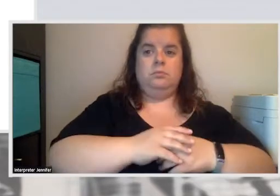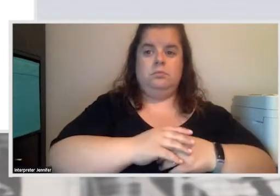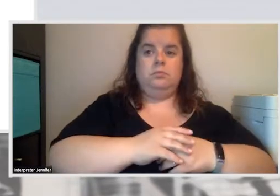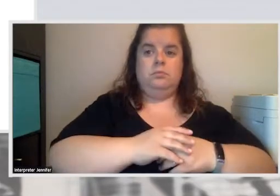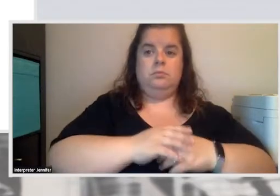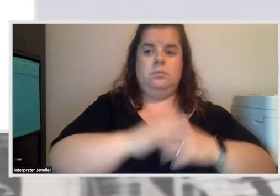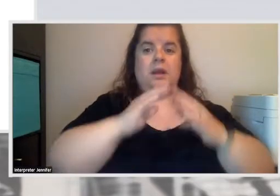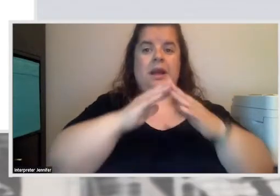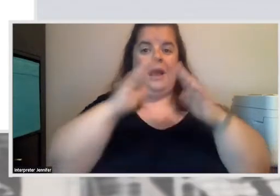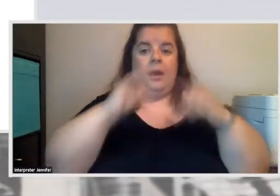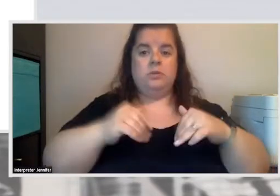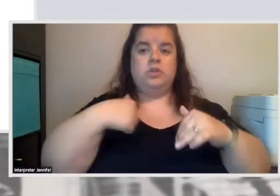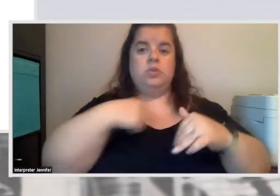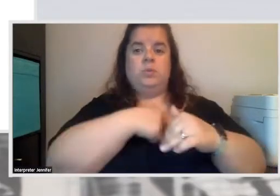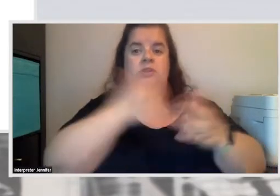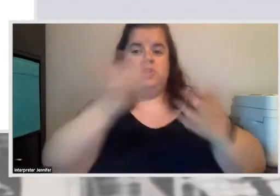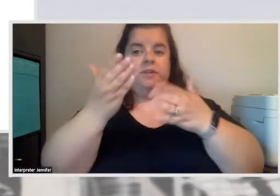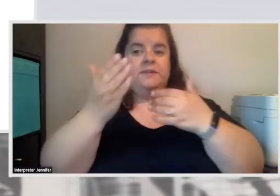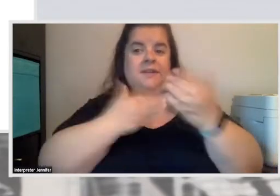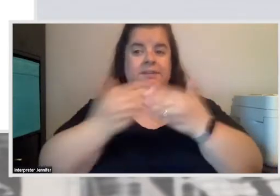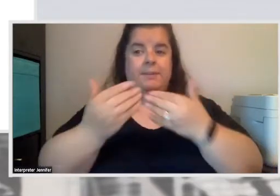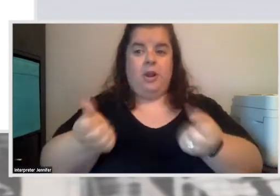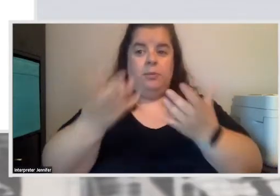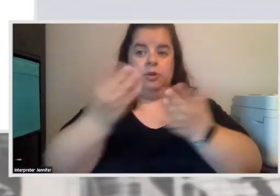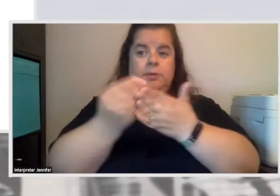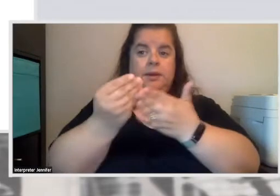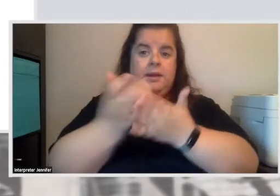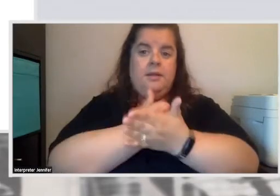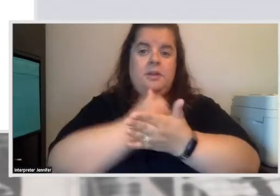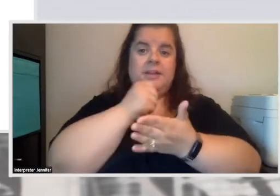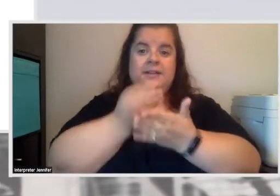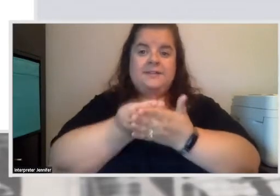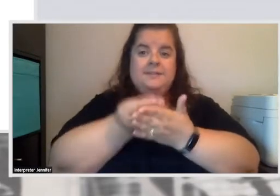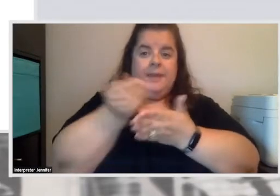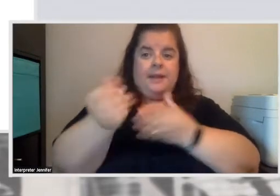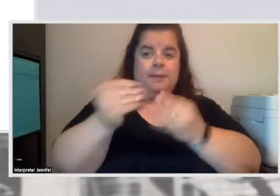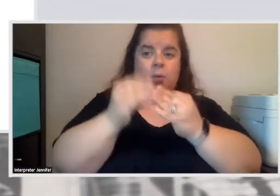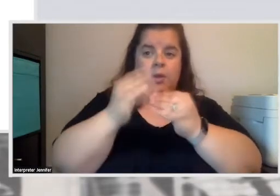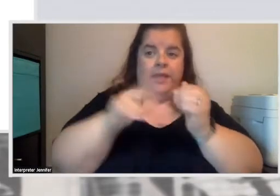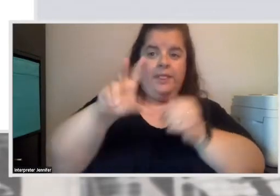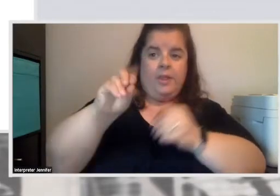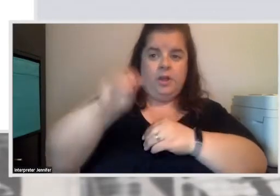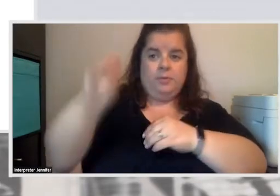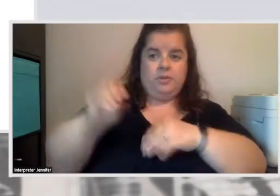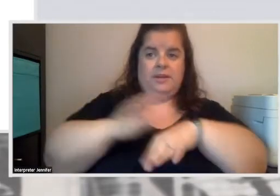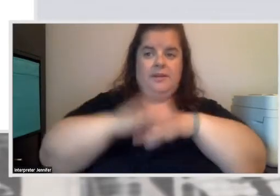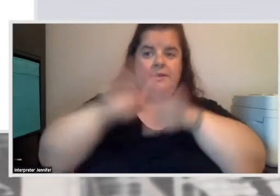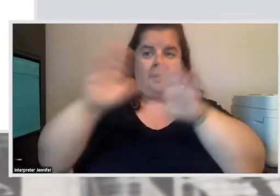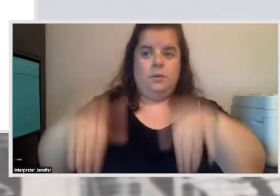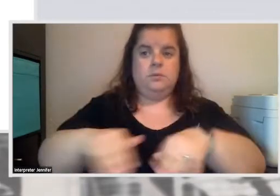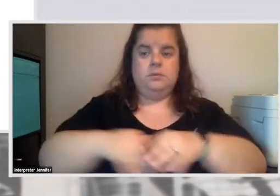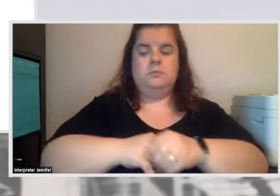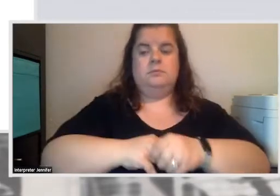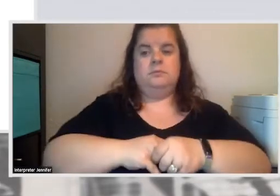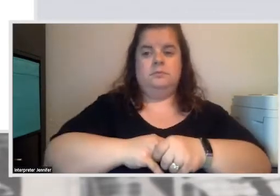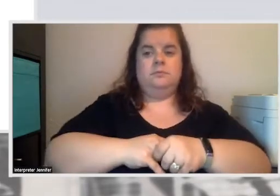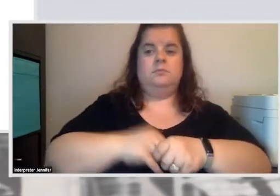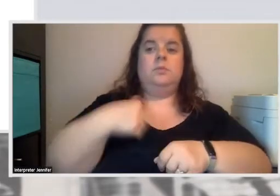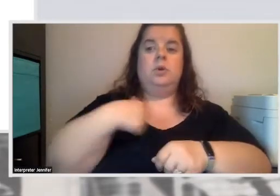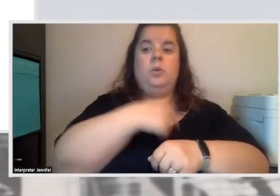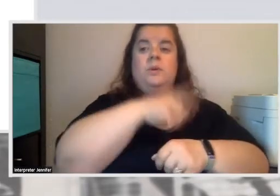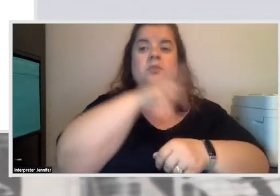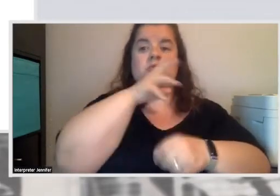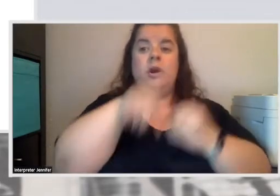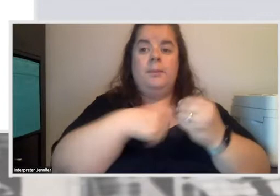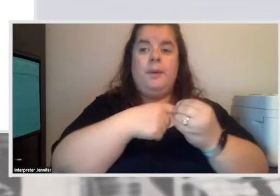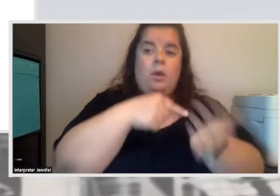households that are served are, no matter what their income is, they aren't spending more than 30% of it on housing expenses. But when we do talk about affordable housing,